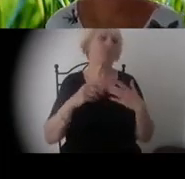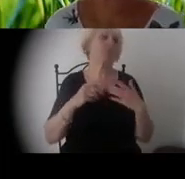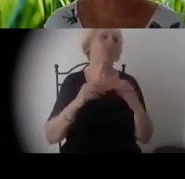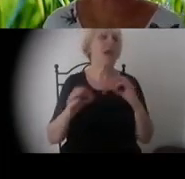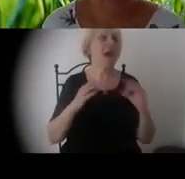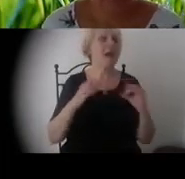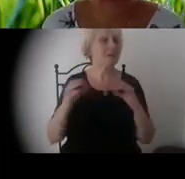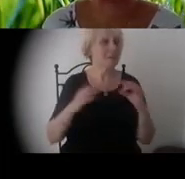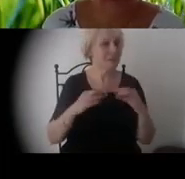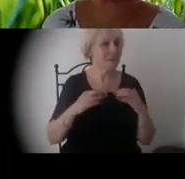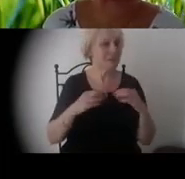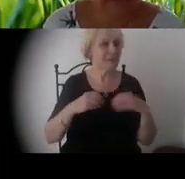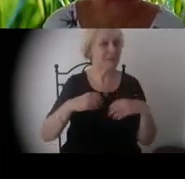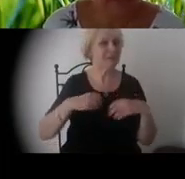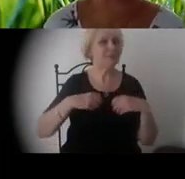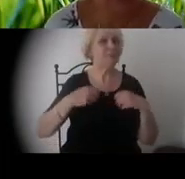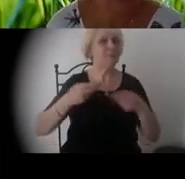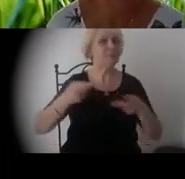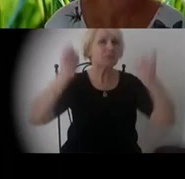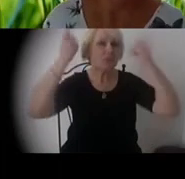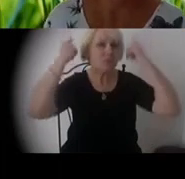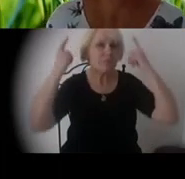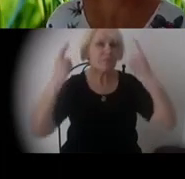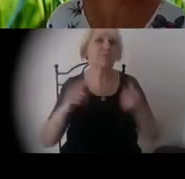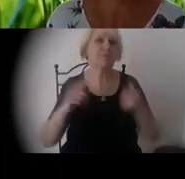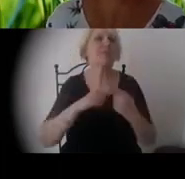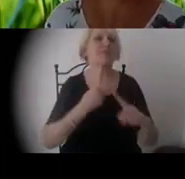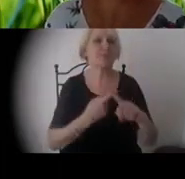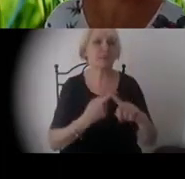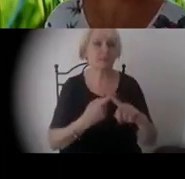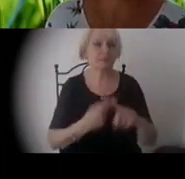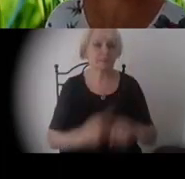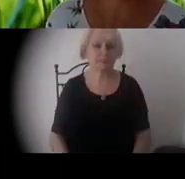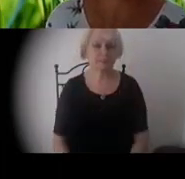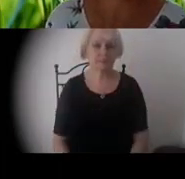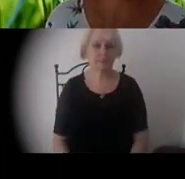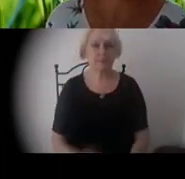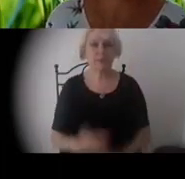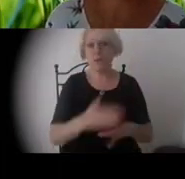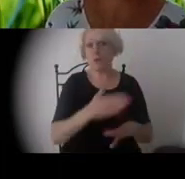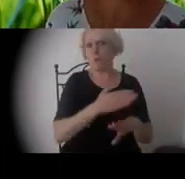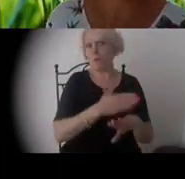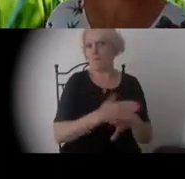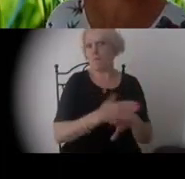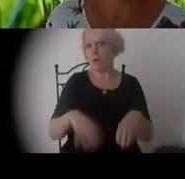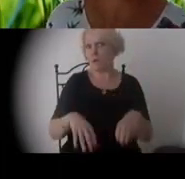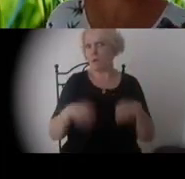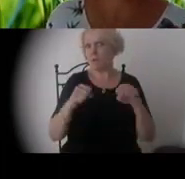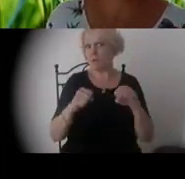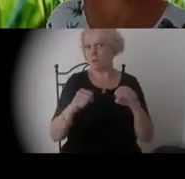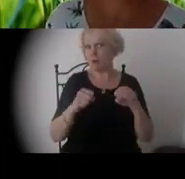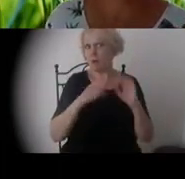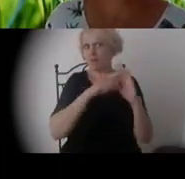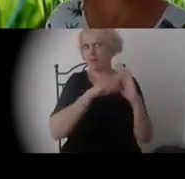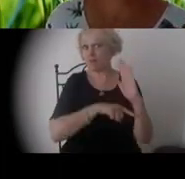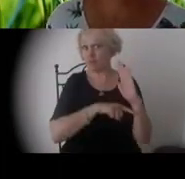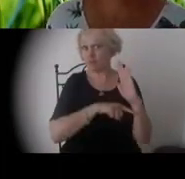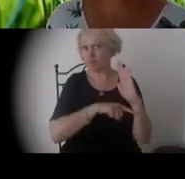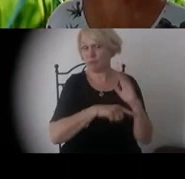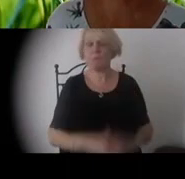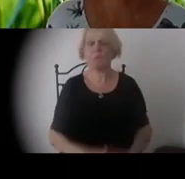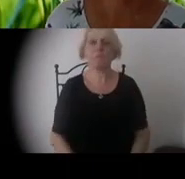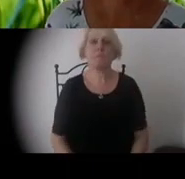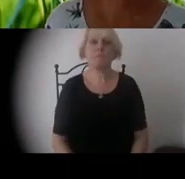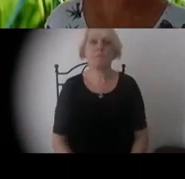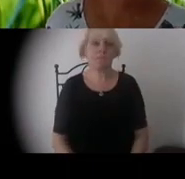call. Hopefully it'll be a really interesting session. Just before we start, say a little bit of housekeeping in terms of the ground rules.